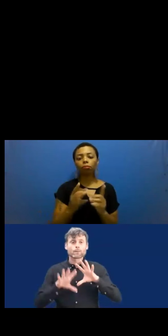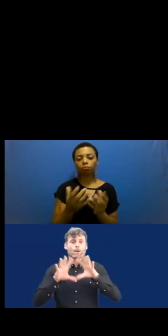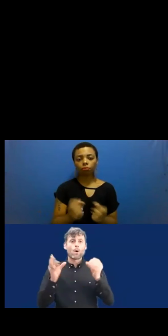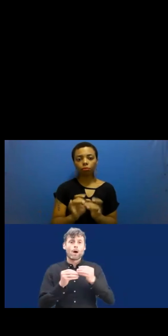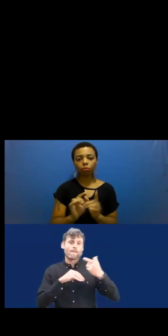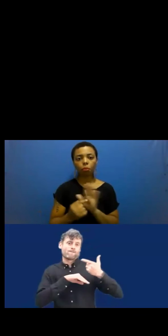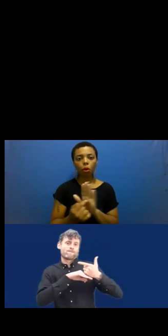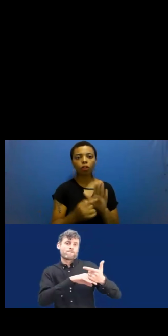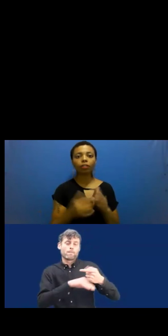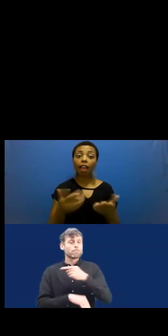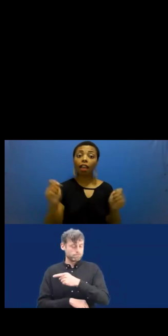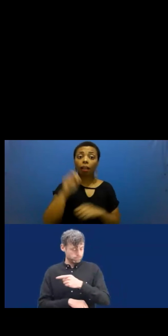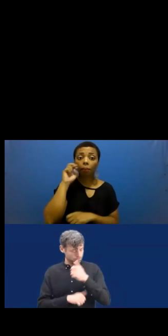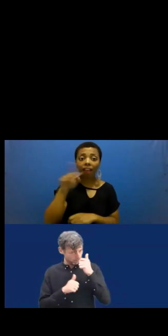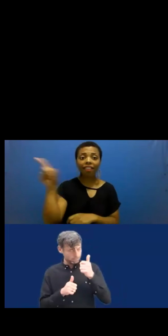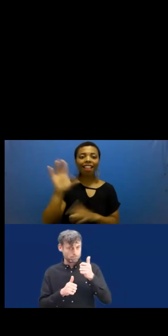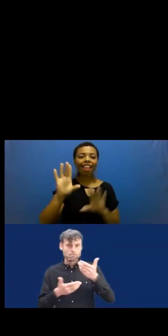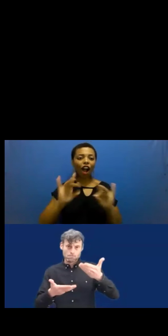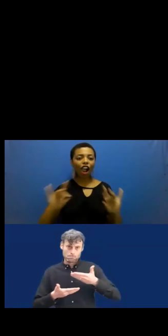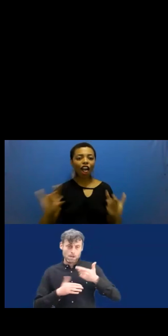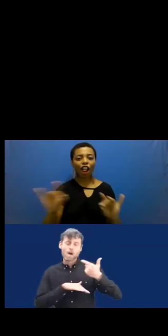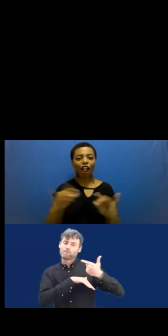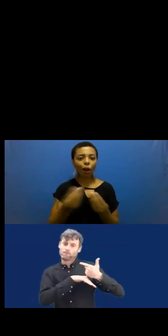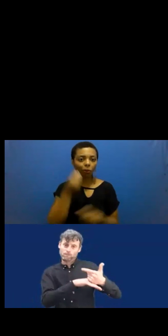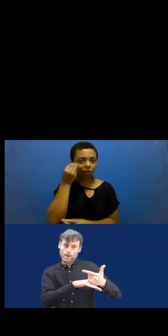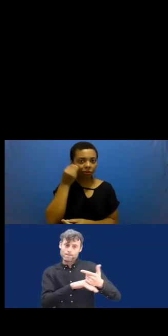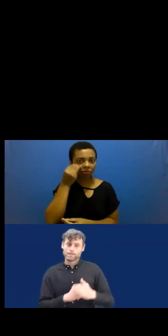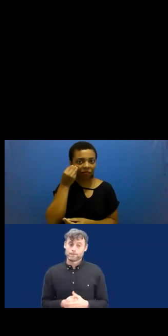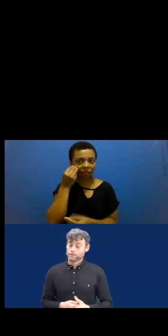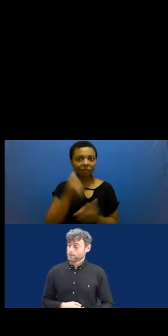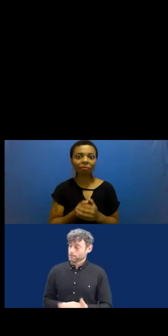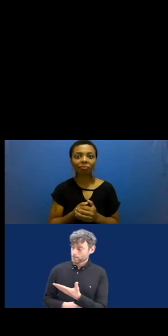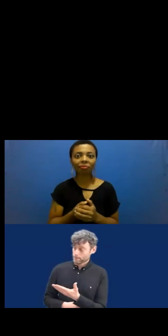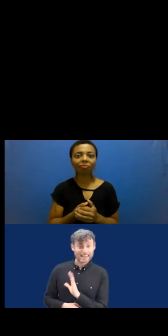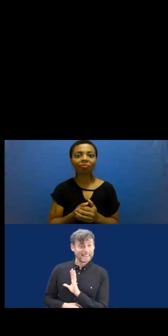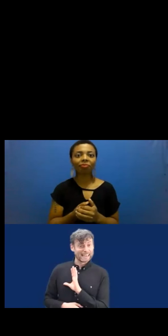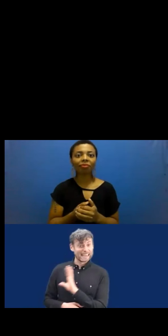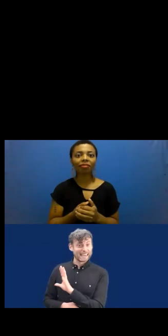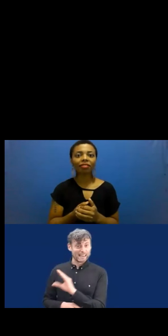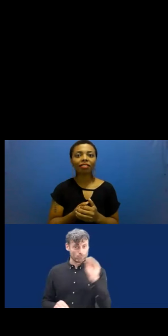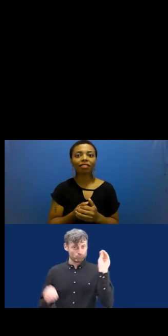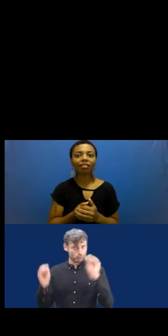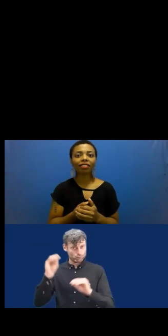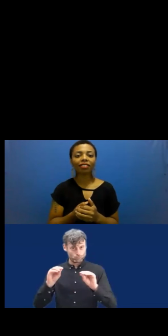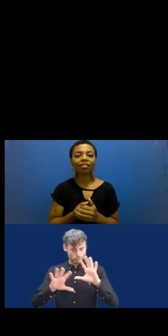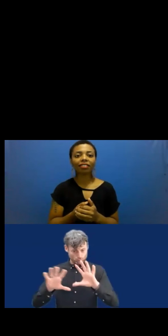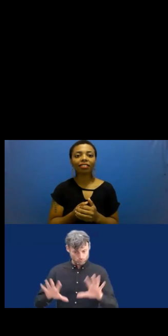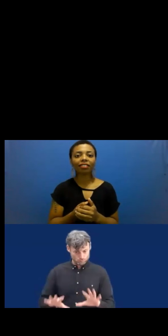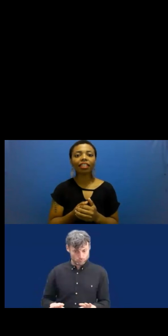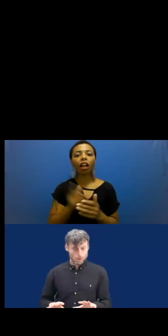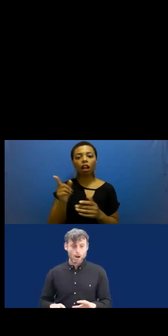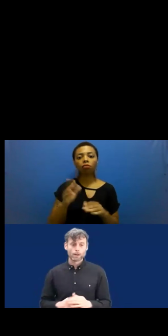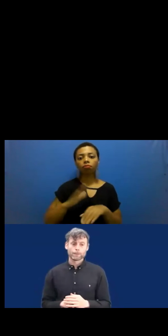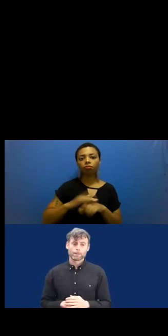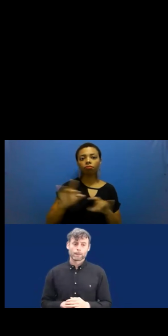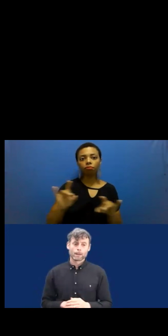Here you can see his collage, and the numbers were done in the